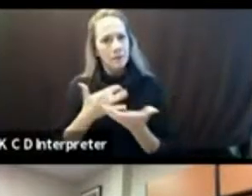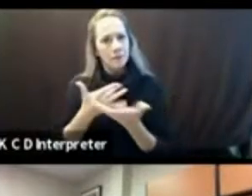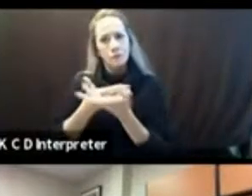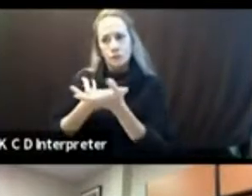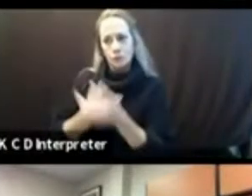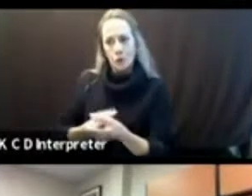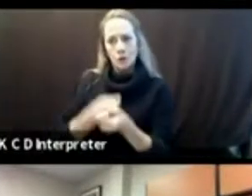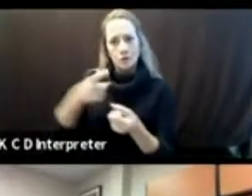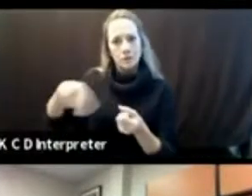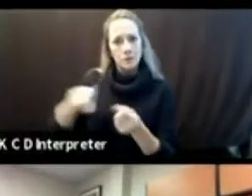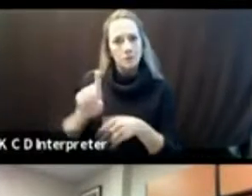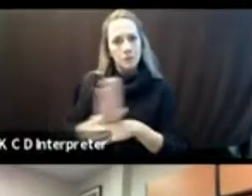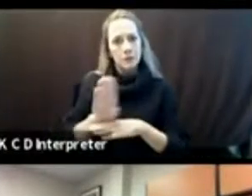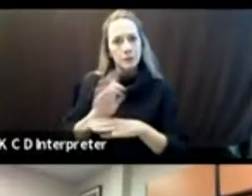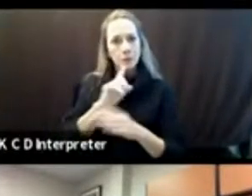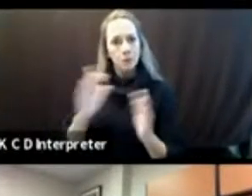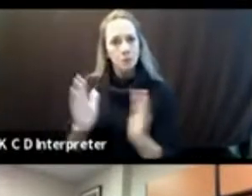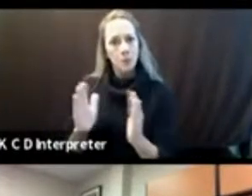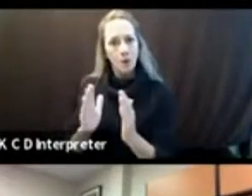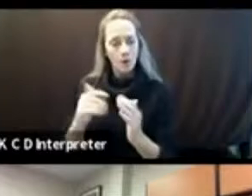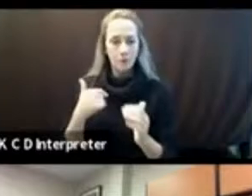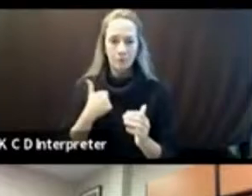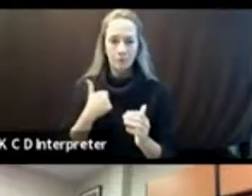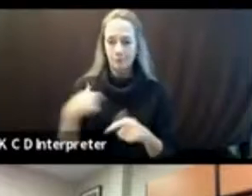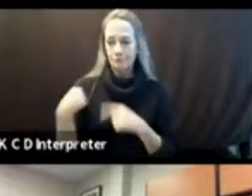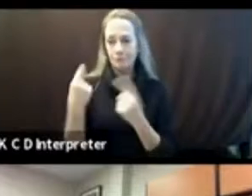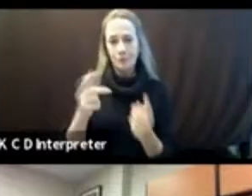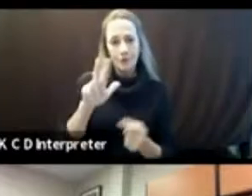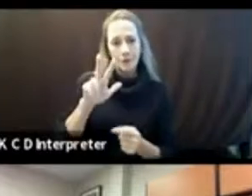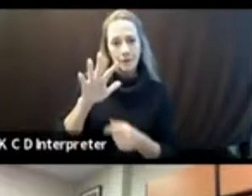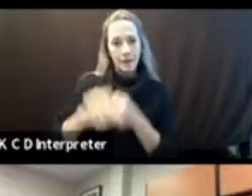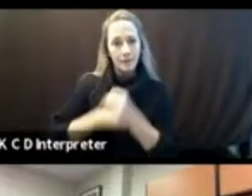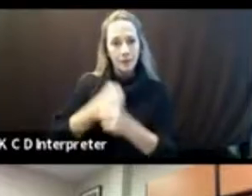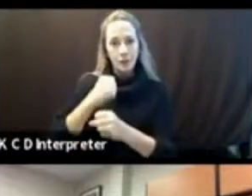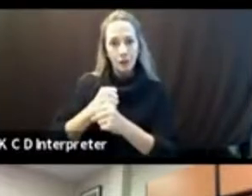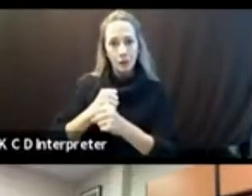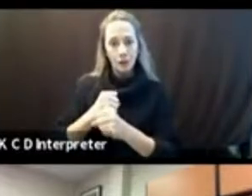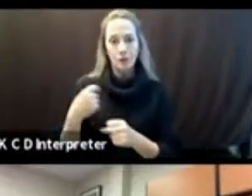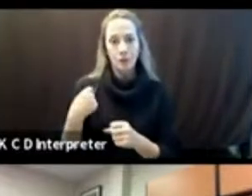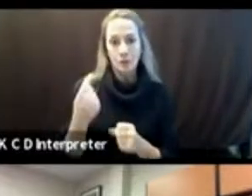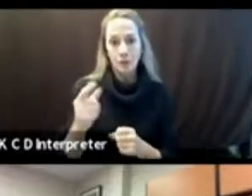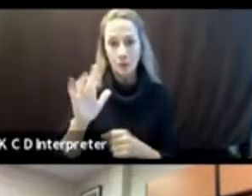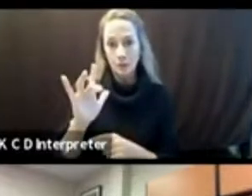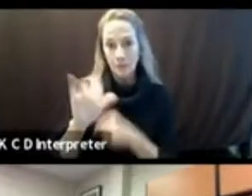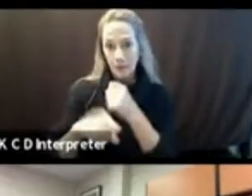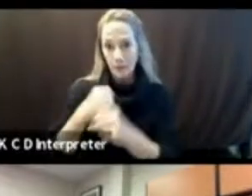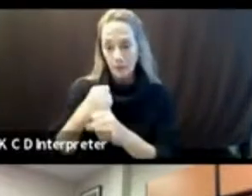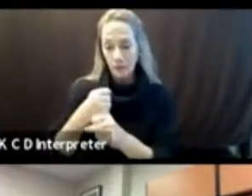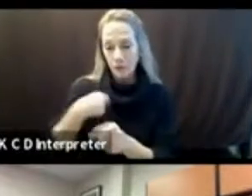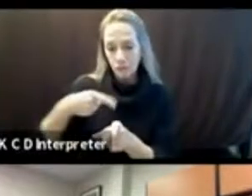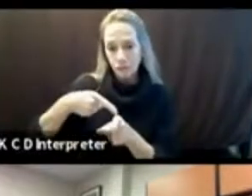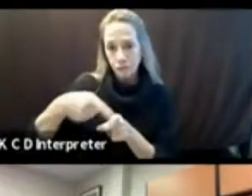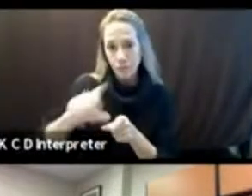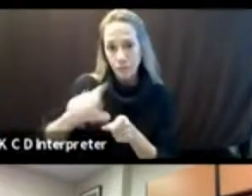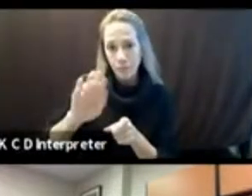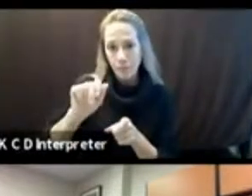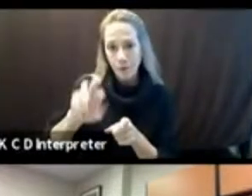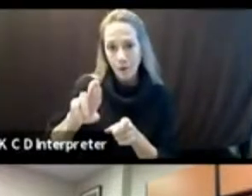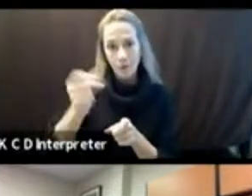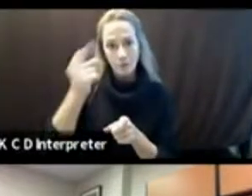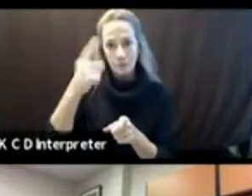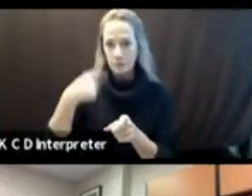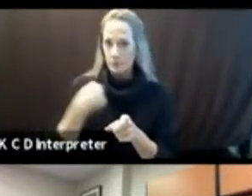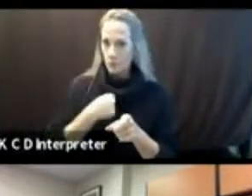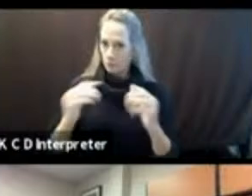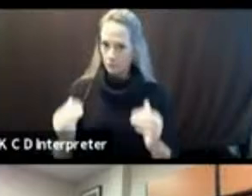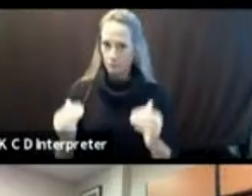businesses. I myself have been serving the public for over 35 years, with the last 25 years in the bar industry. I can tell you that we are held to a higher standard than